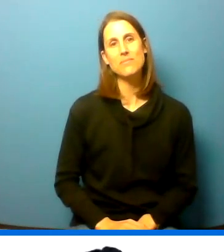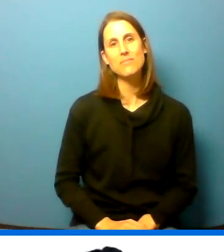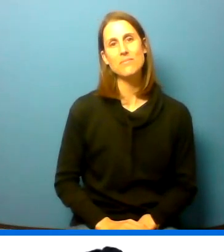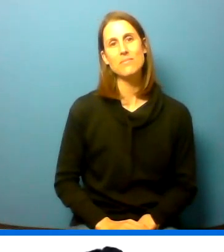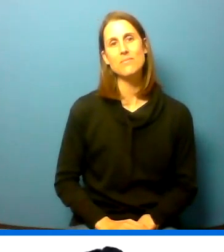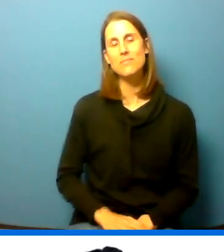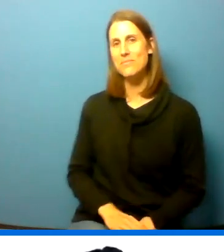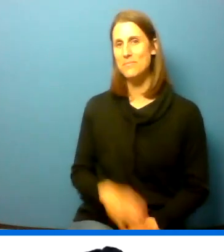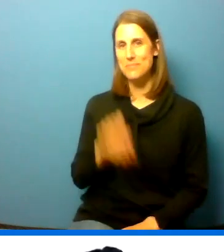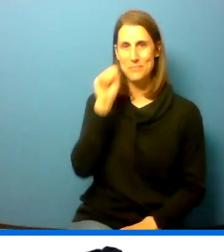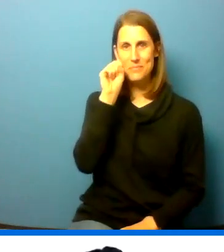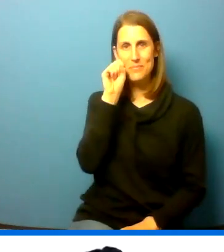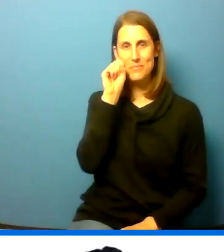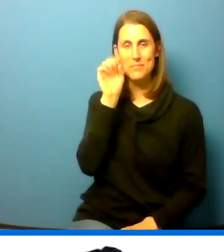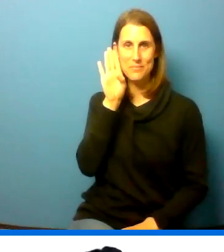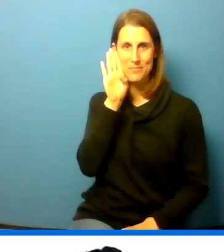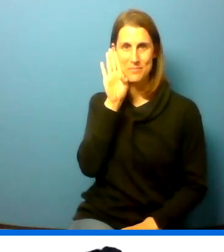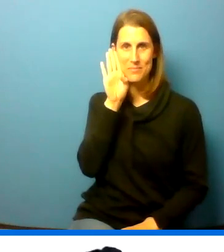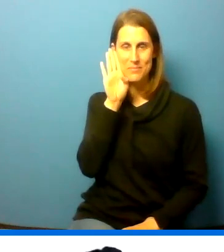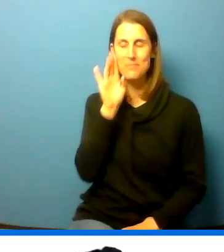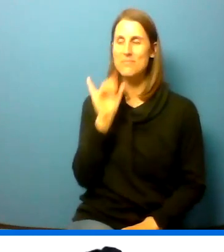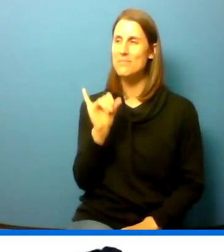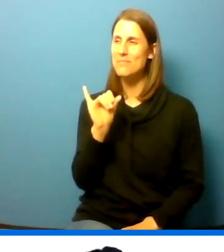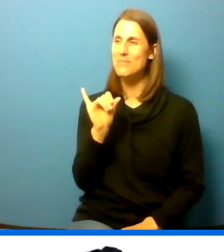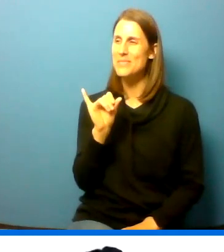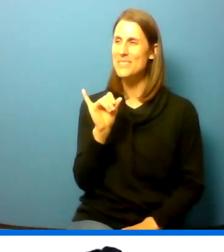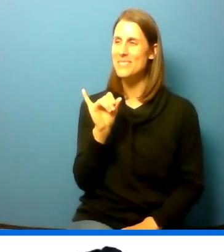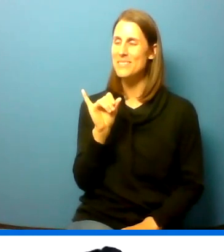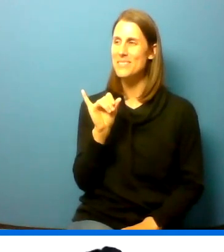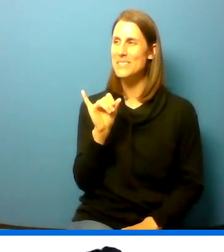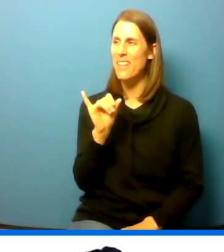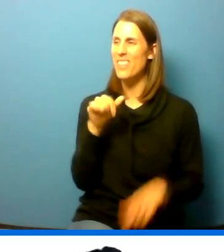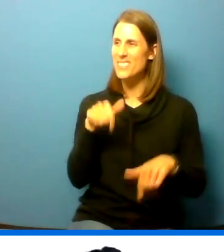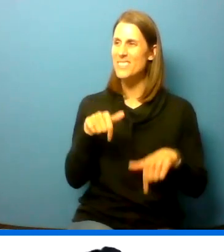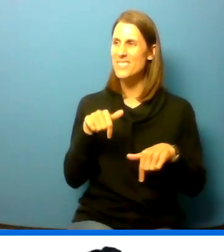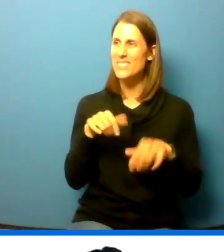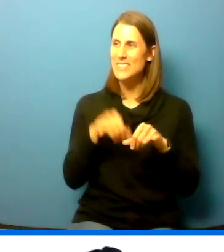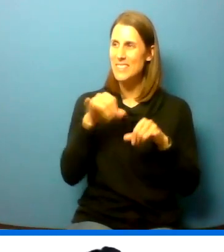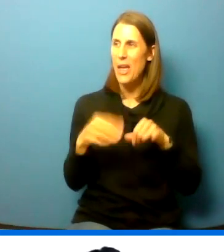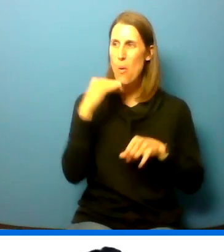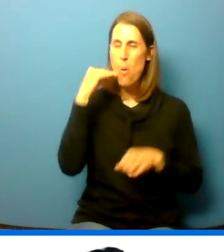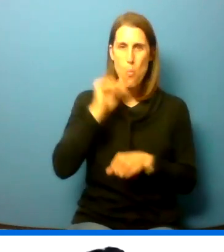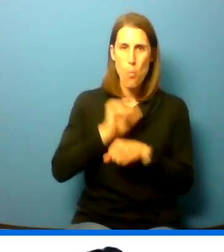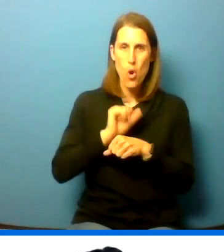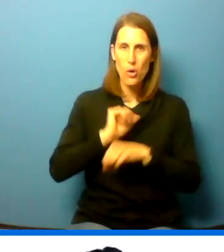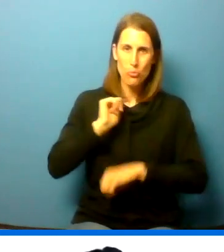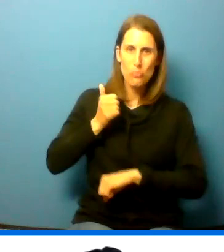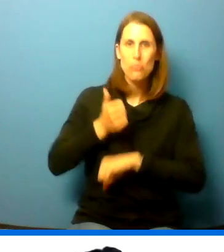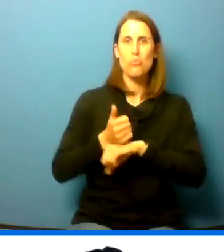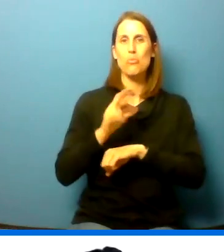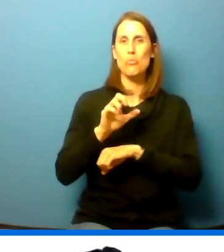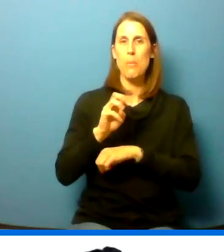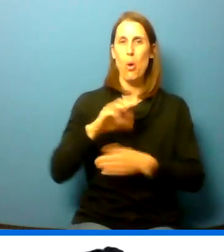I'm wondering how many of these sort of little tips and tricks that we've learned throughout this period of time are things that we'll be able to carry over,